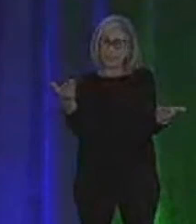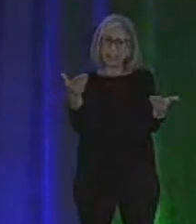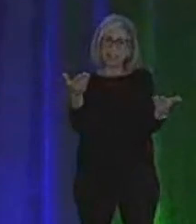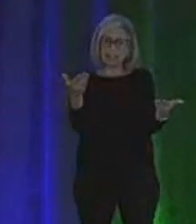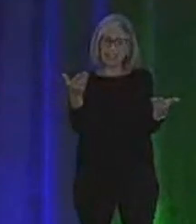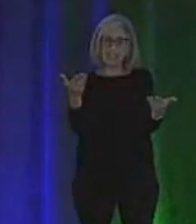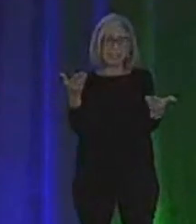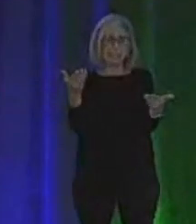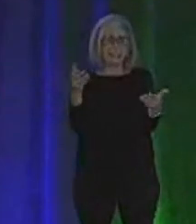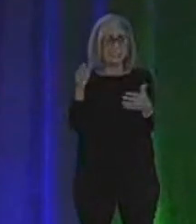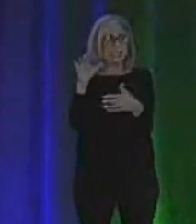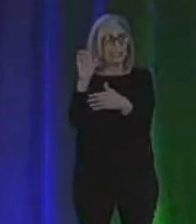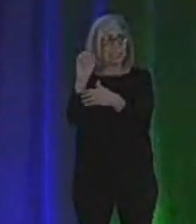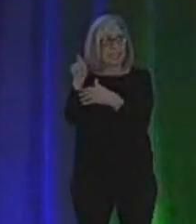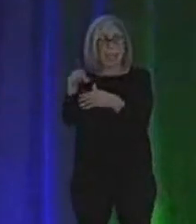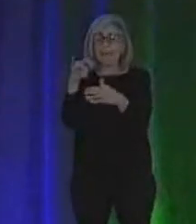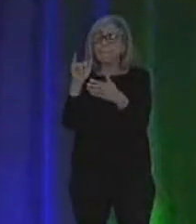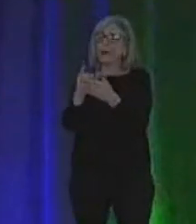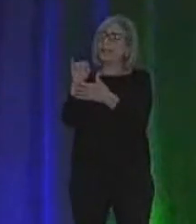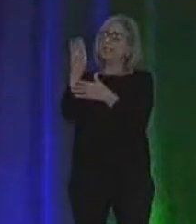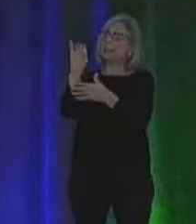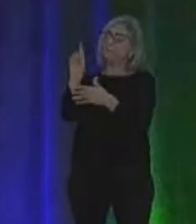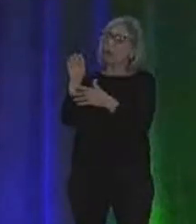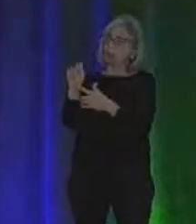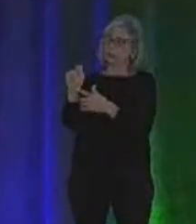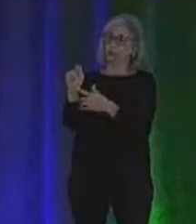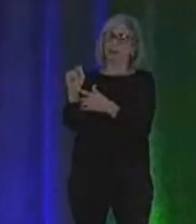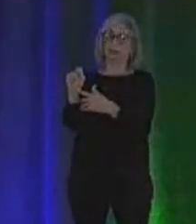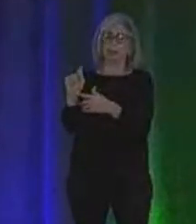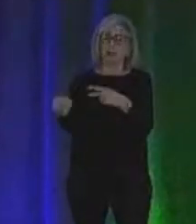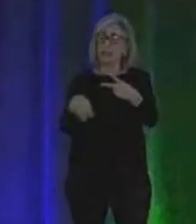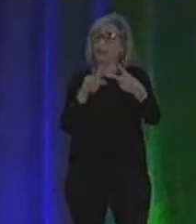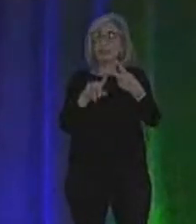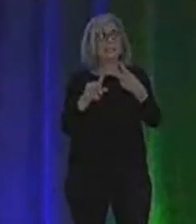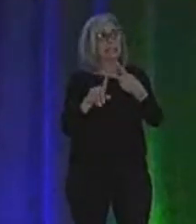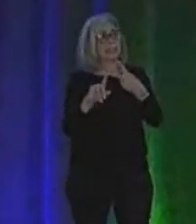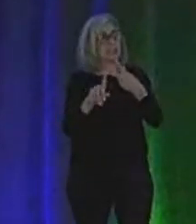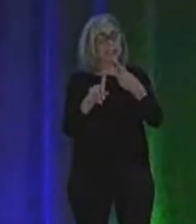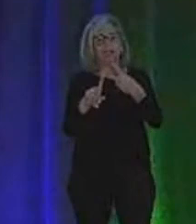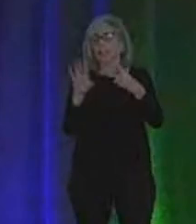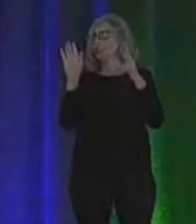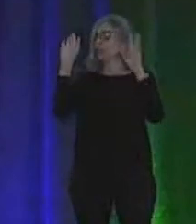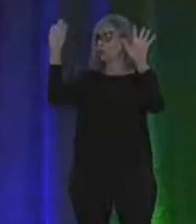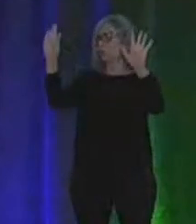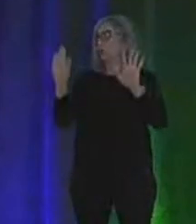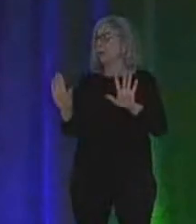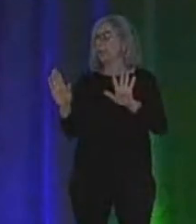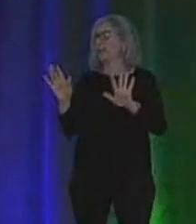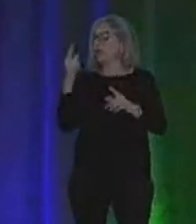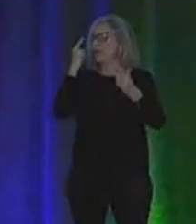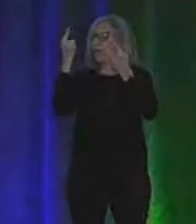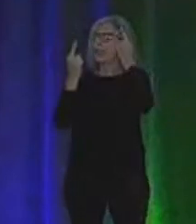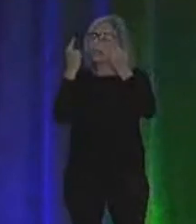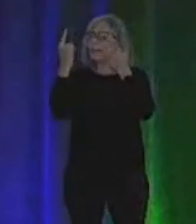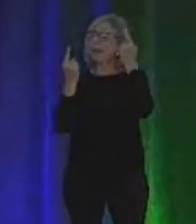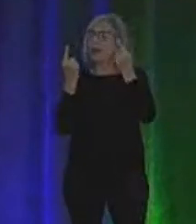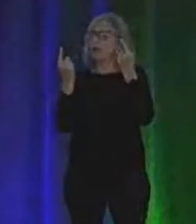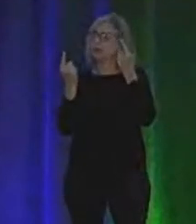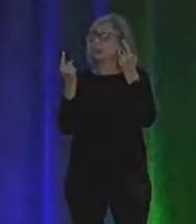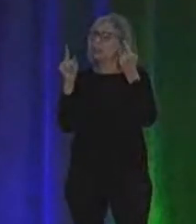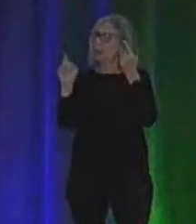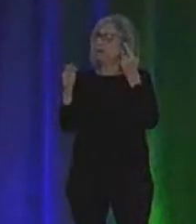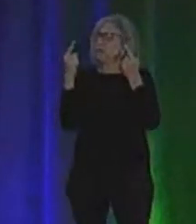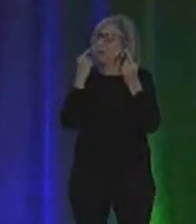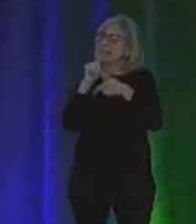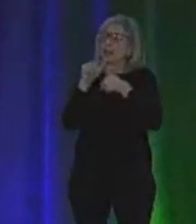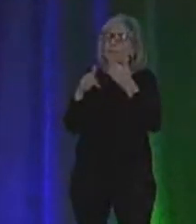default. And that's kind of the new standard in the app router. And the other thing is it's great to think about, you kind of have to think